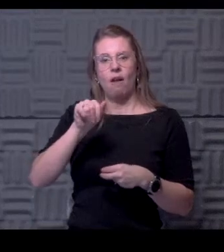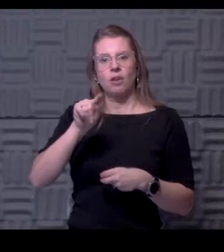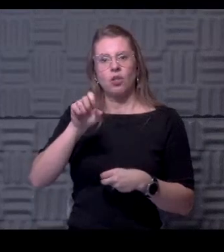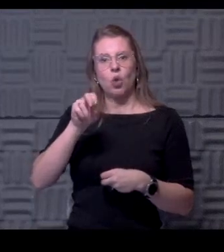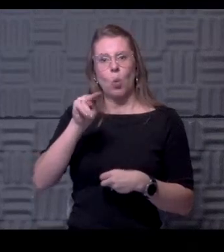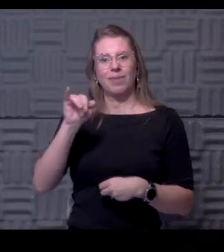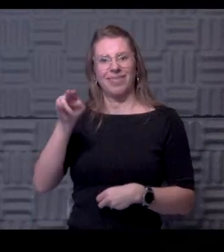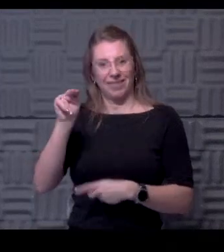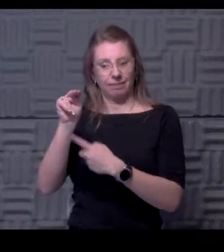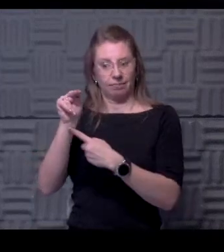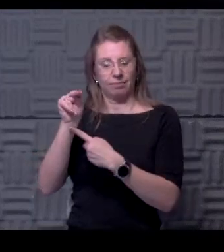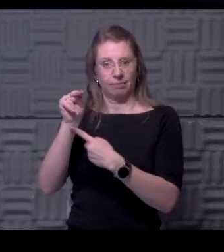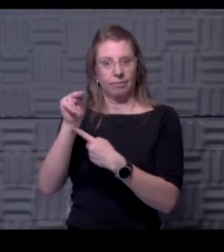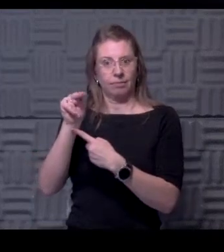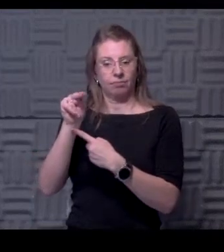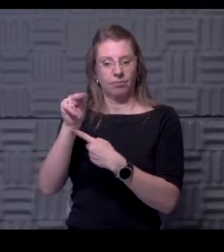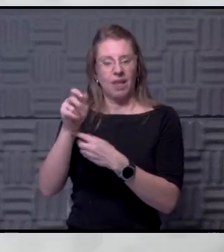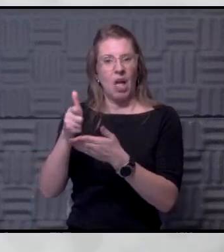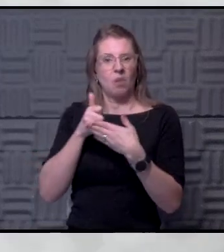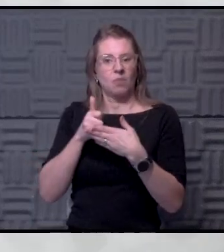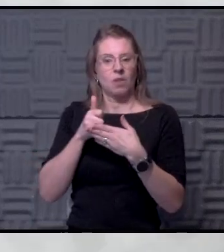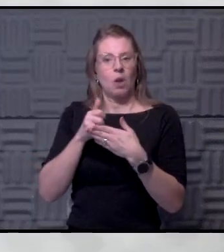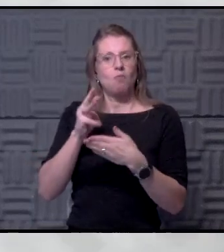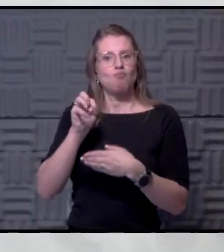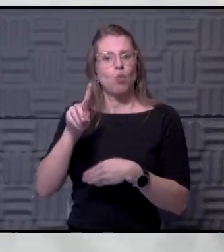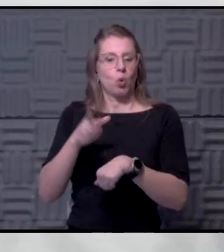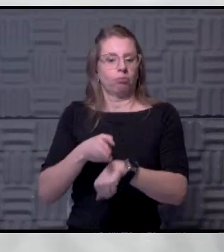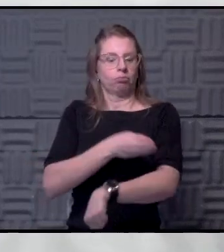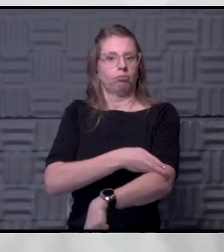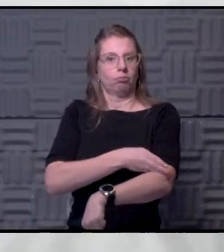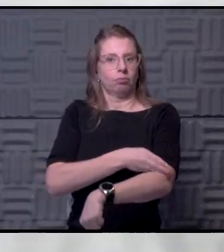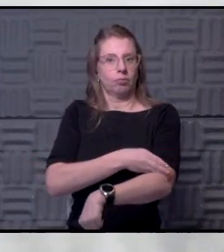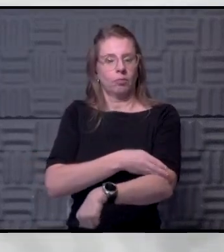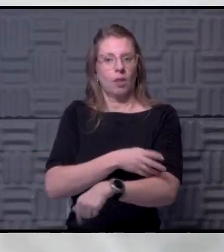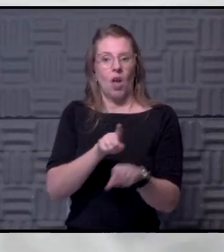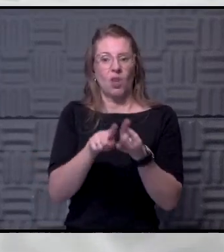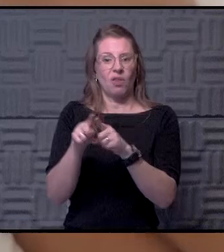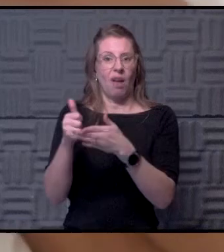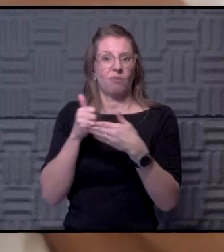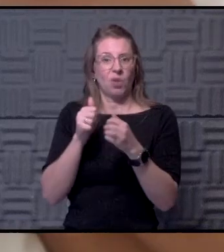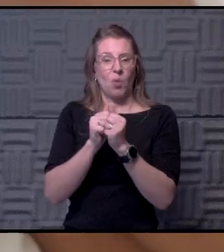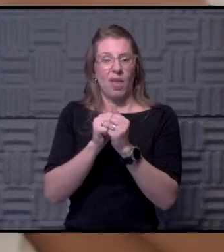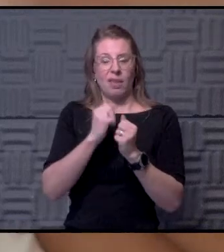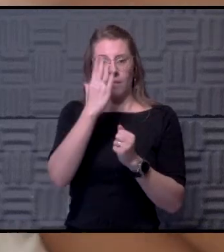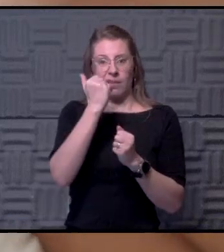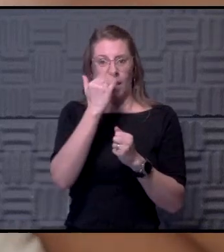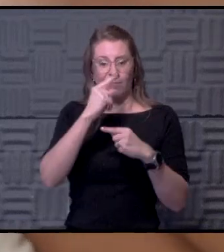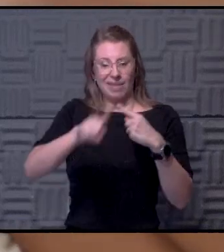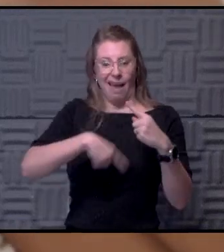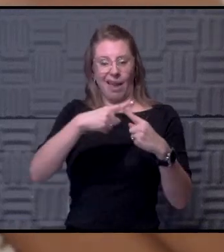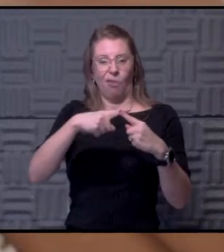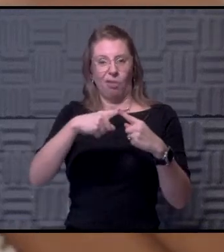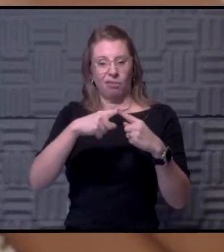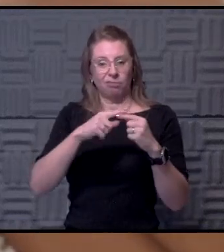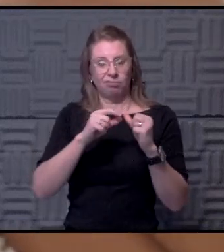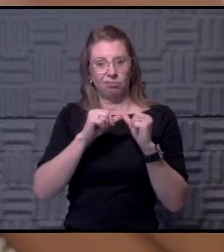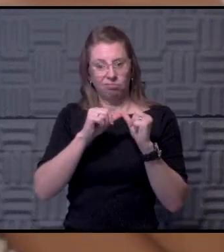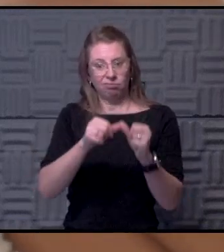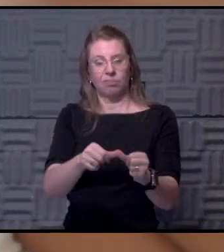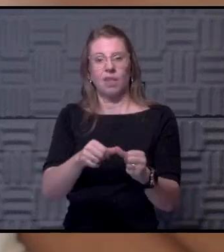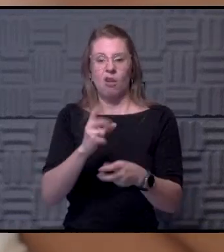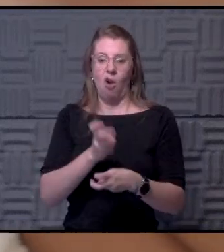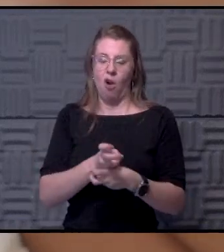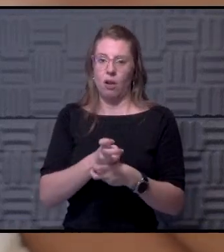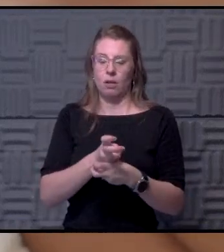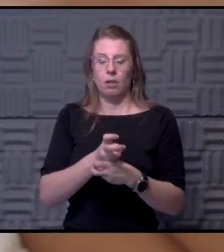which is known to improve mood. Maintain a regular sleep cycle. And that's hard in the darker, colder